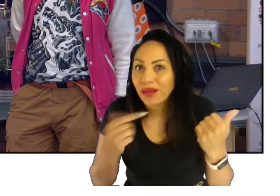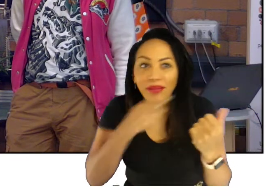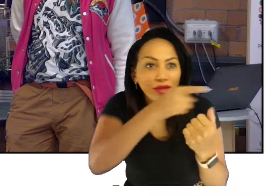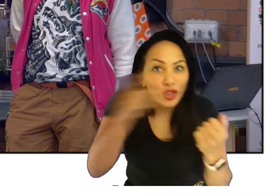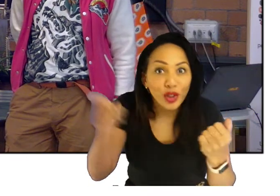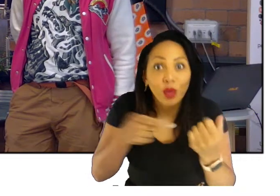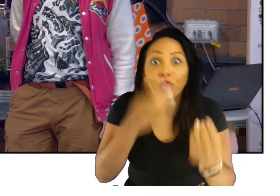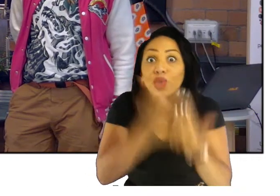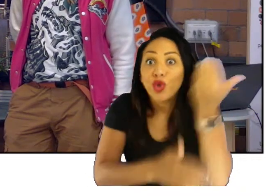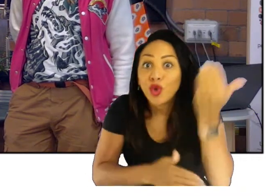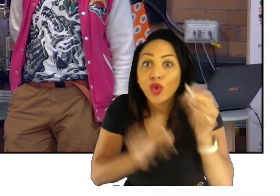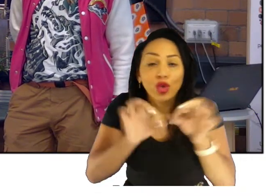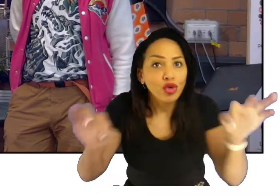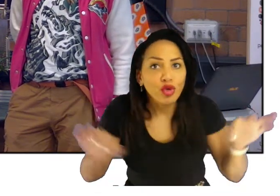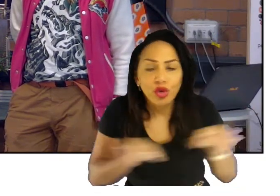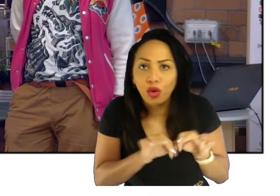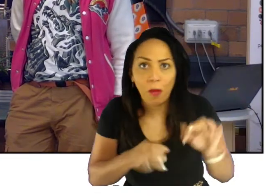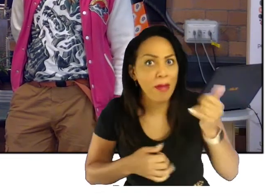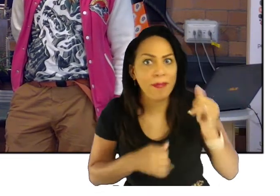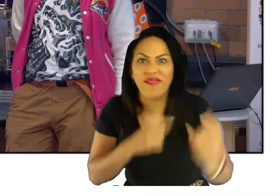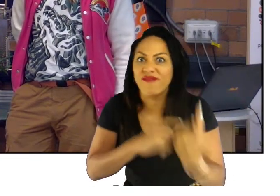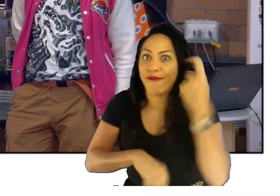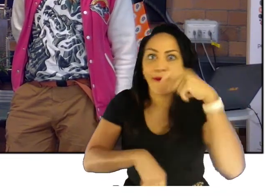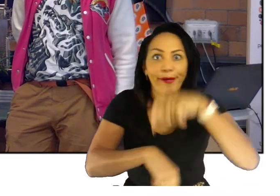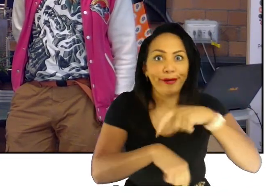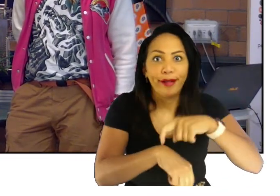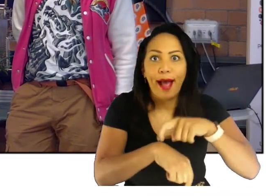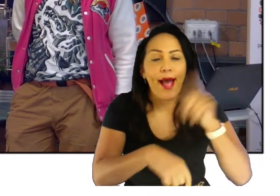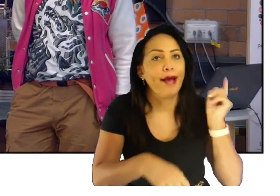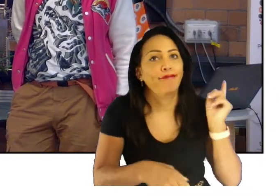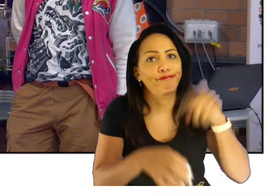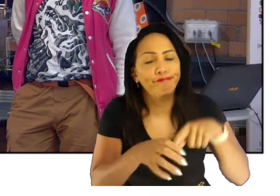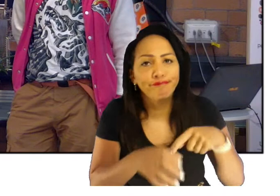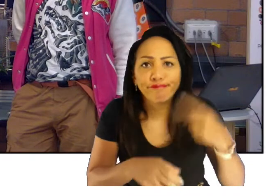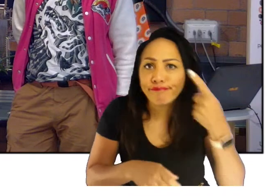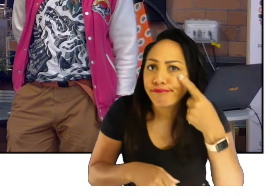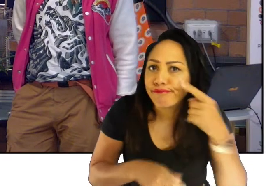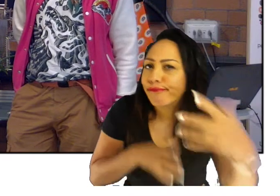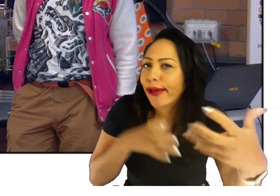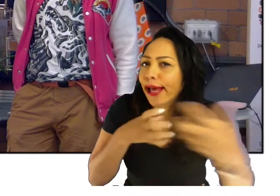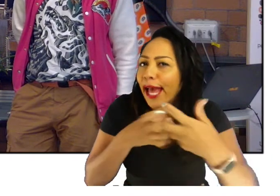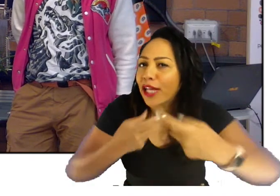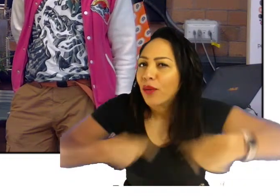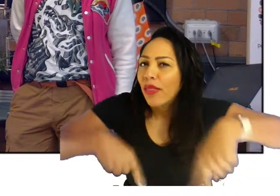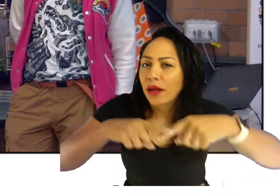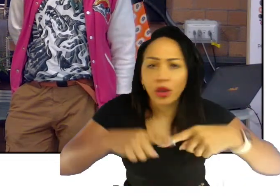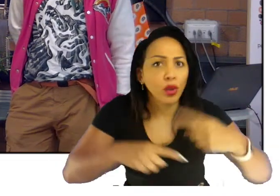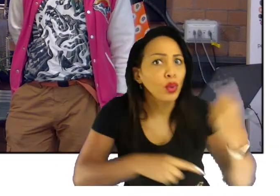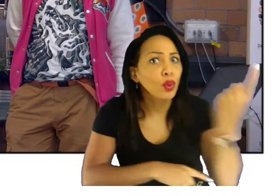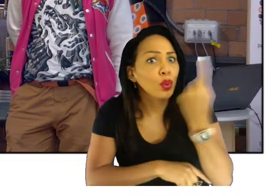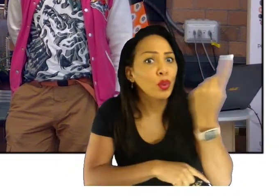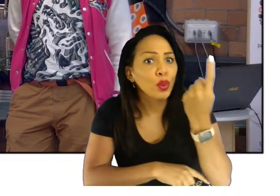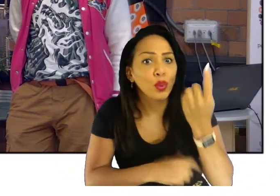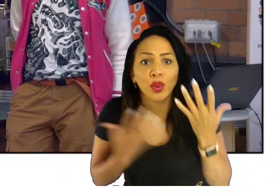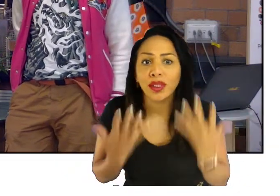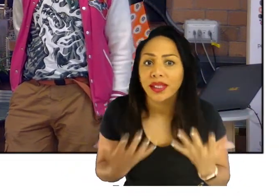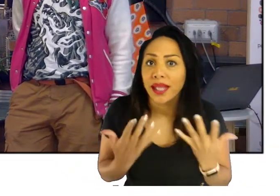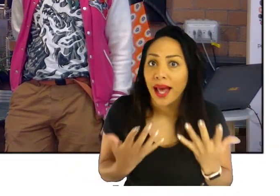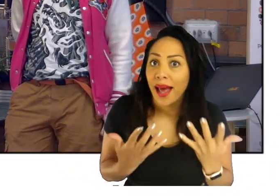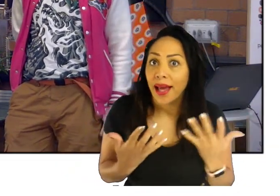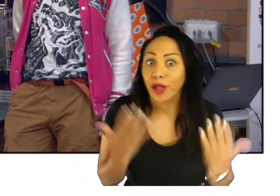studio, or for whom this may be the first time you're kind of coming along and engaging with us. Is there anybody here that's here for the first time?